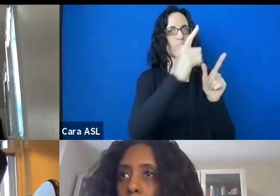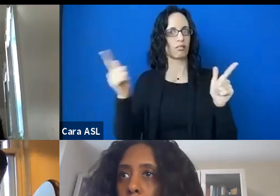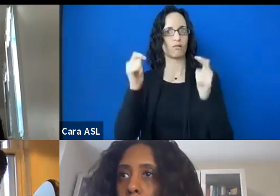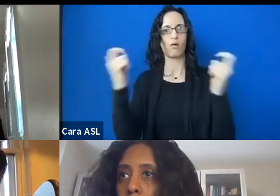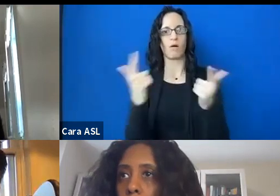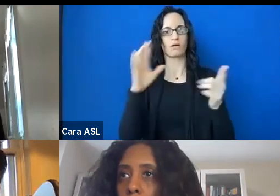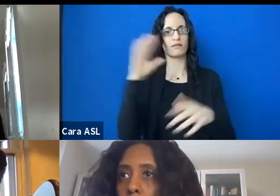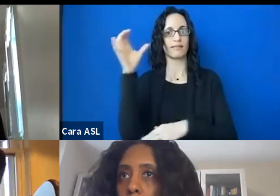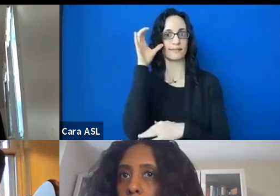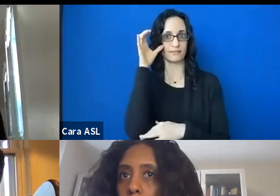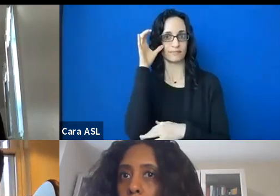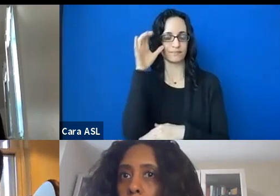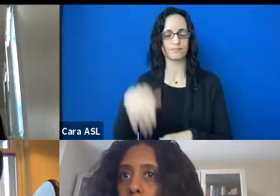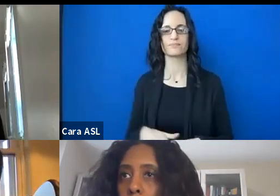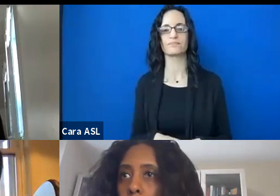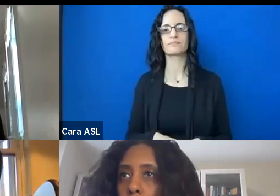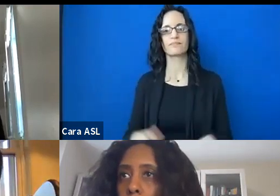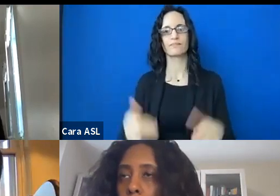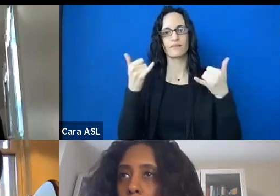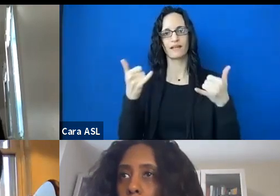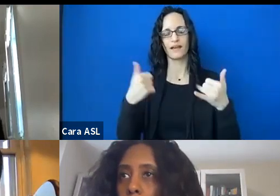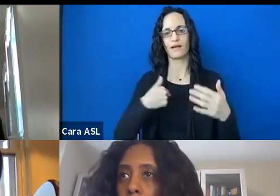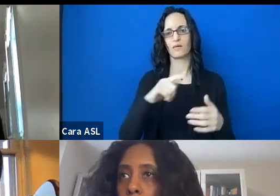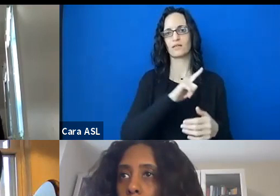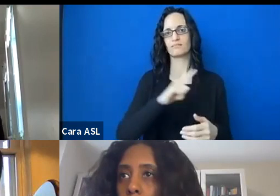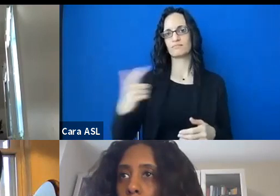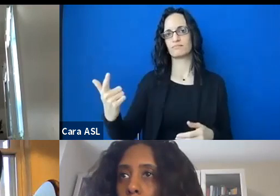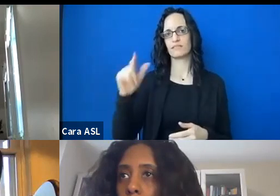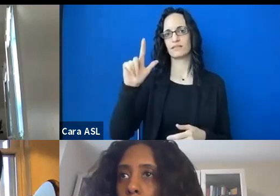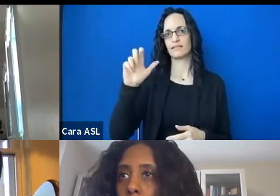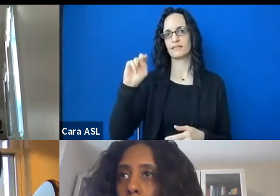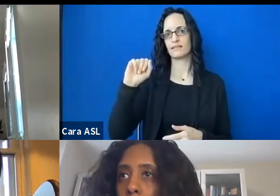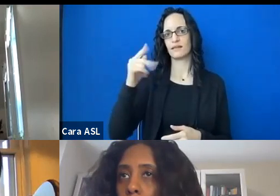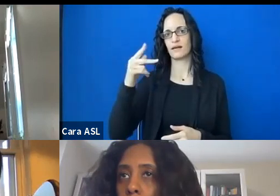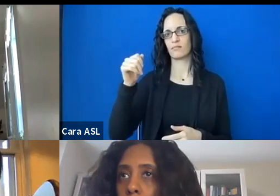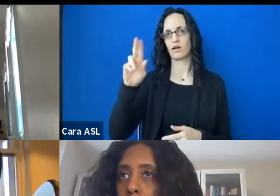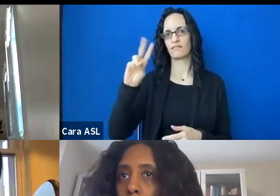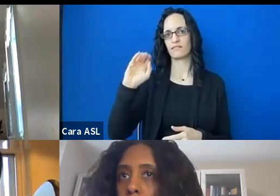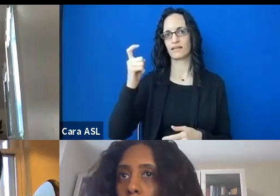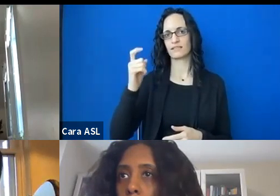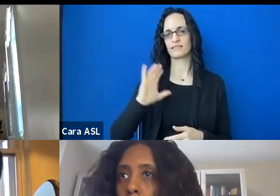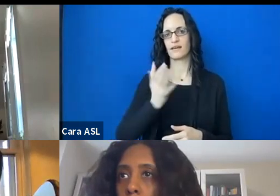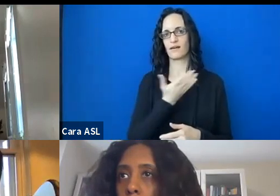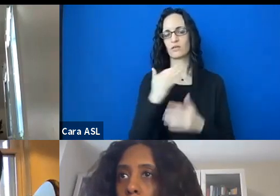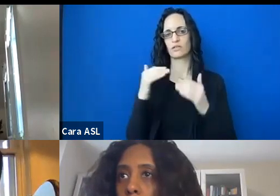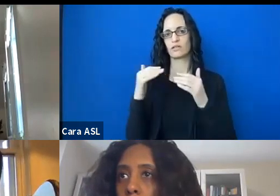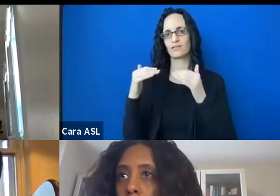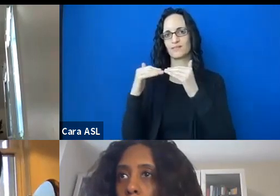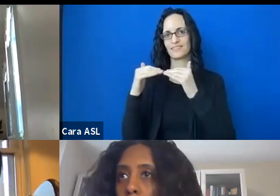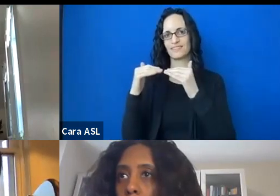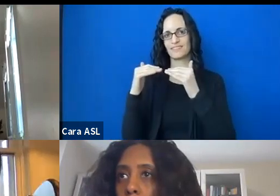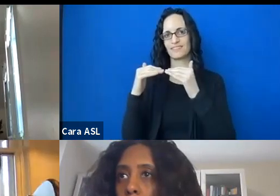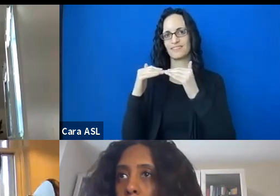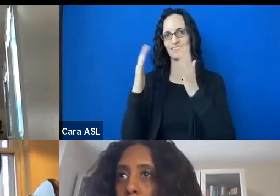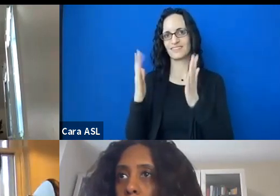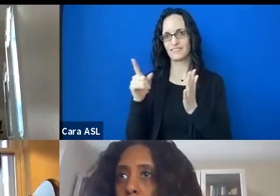What I will do now, if I may, is turn to Lena Parvix, our associate, and ask her to